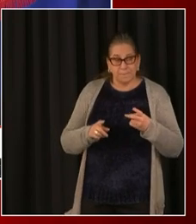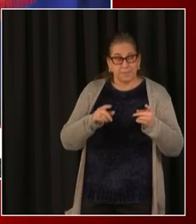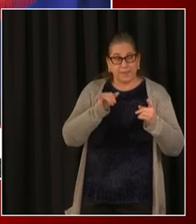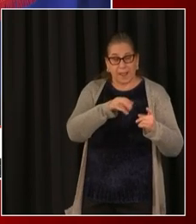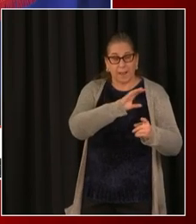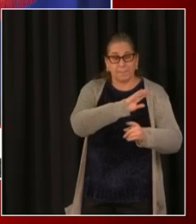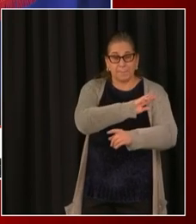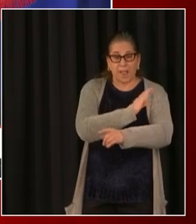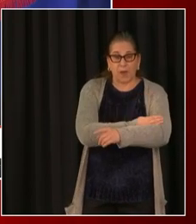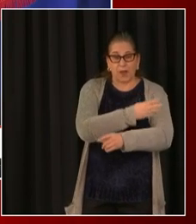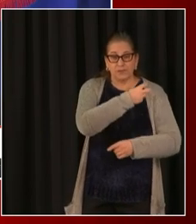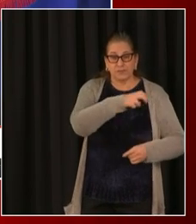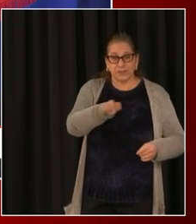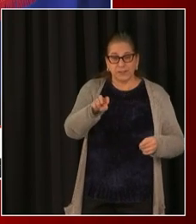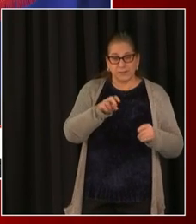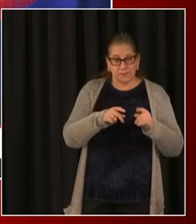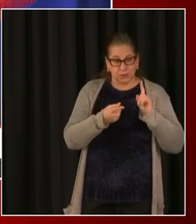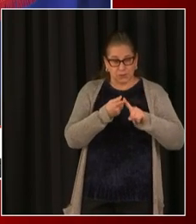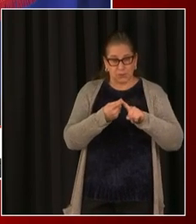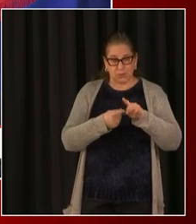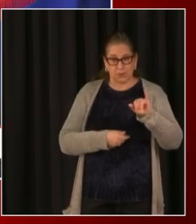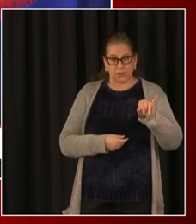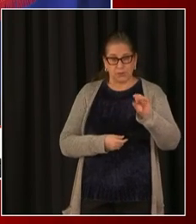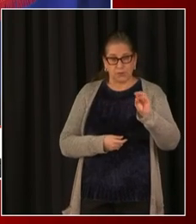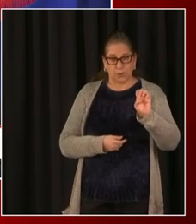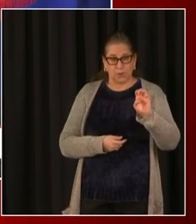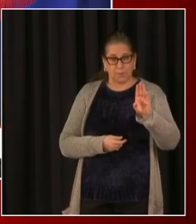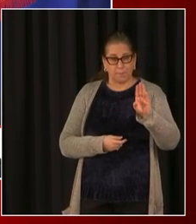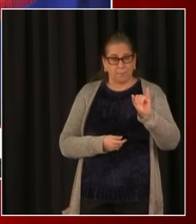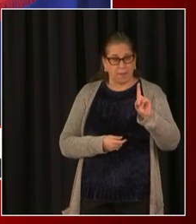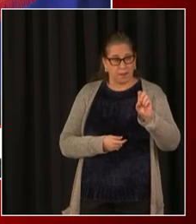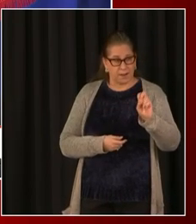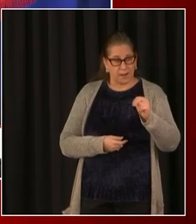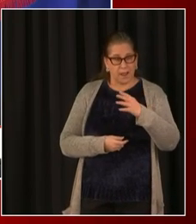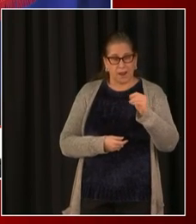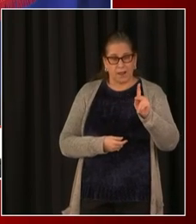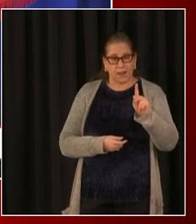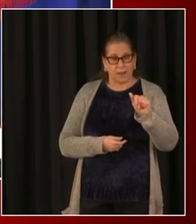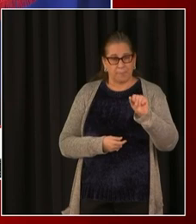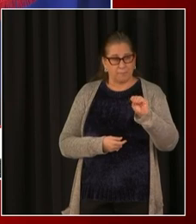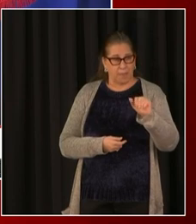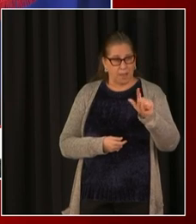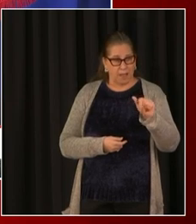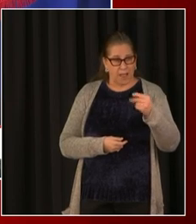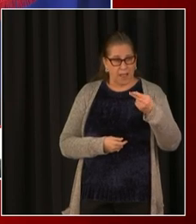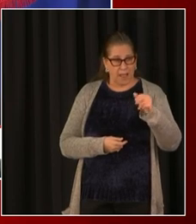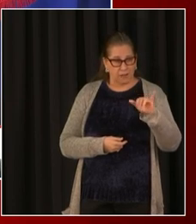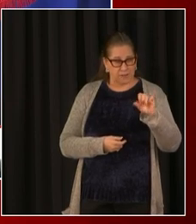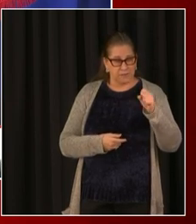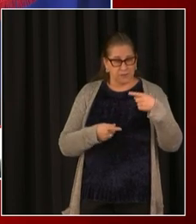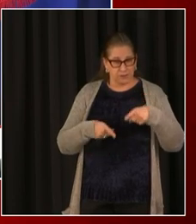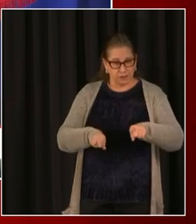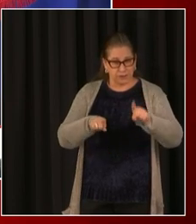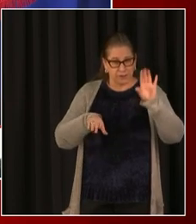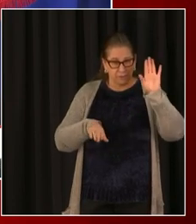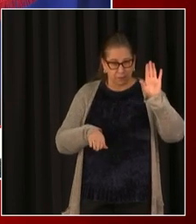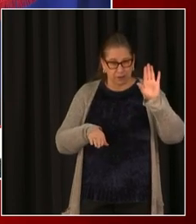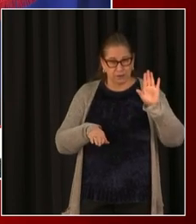when Joe Biden and Kamala Harris are sworn in. And that event, in my view, should be